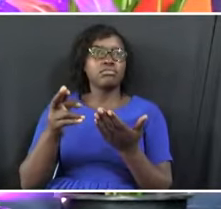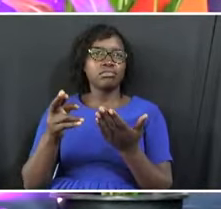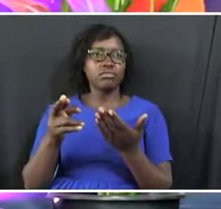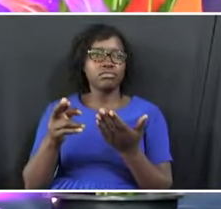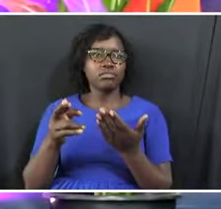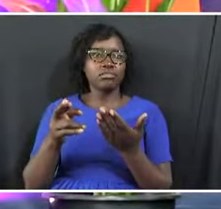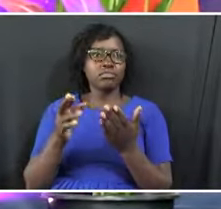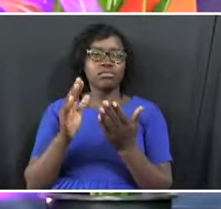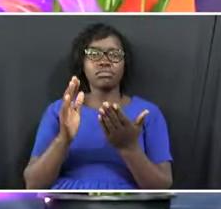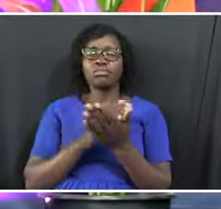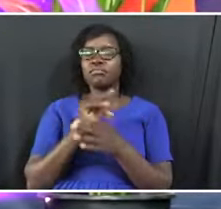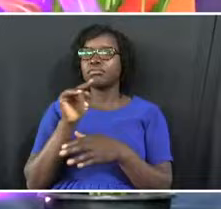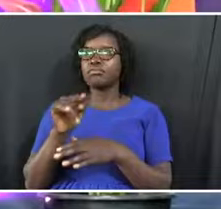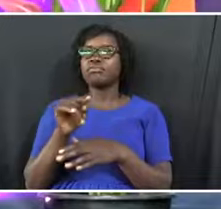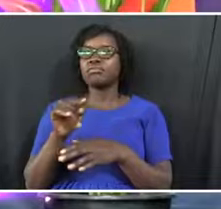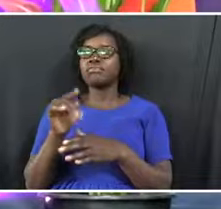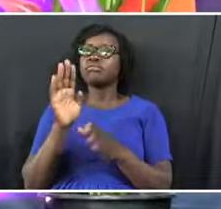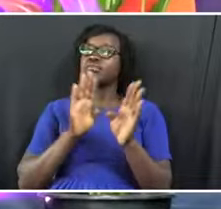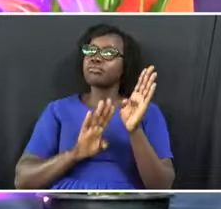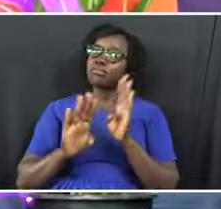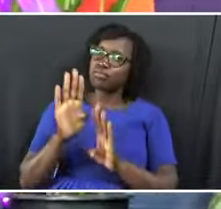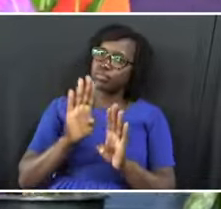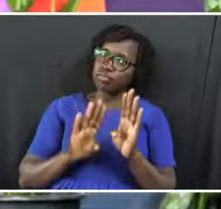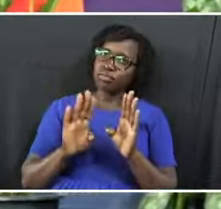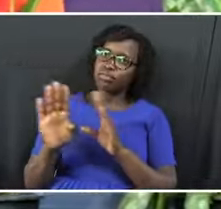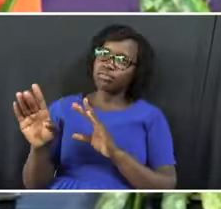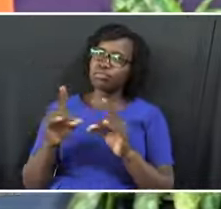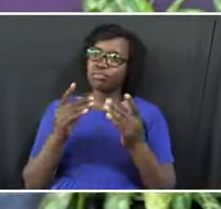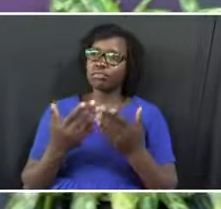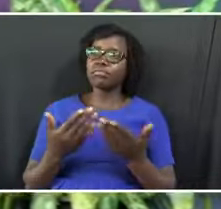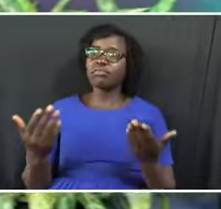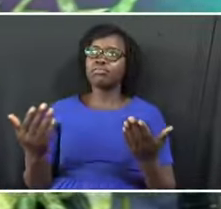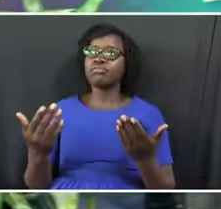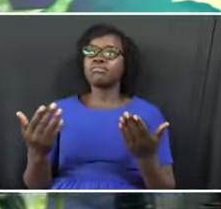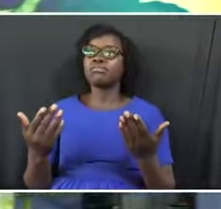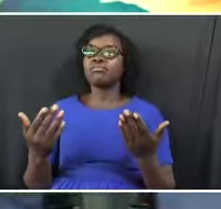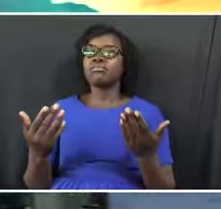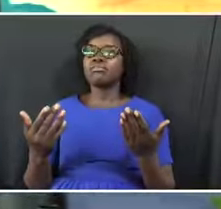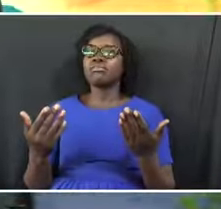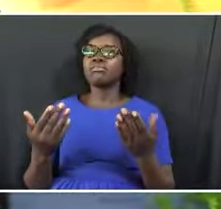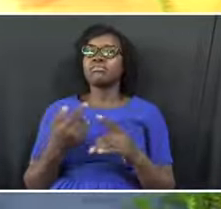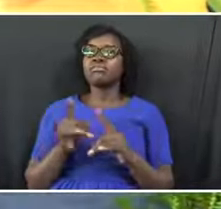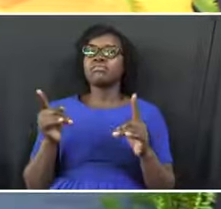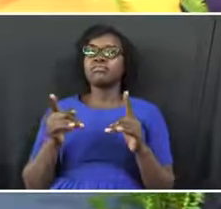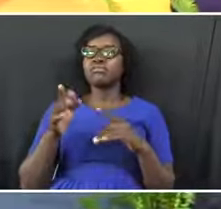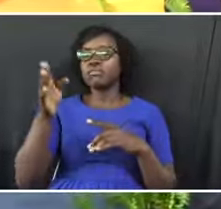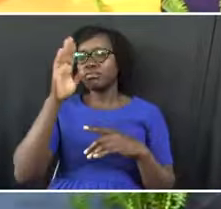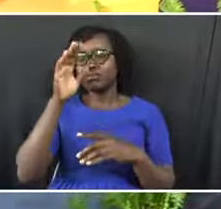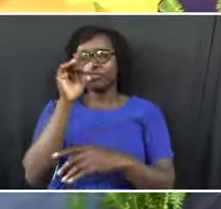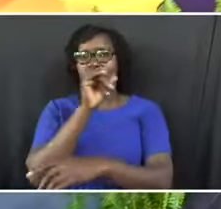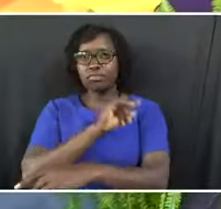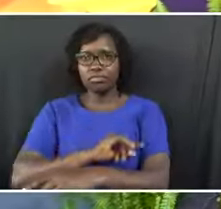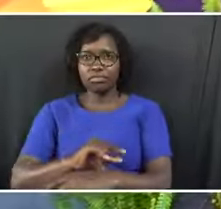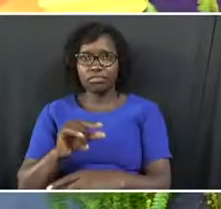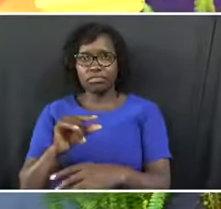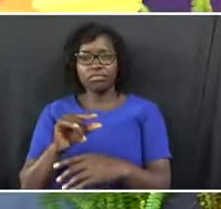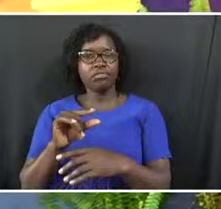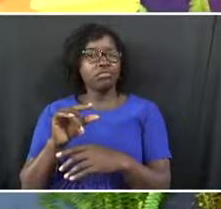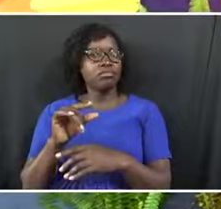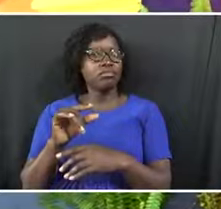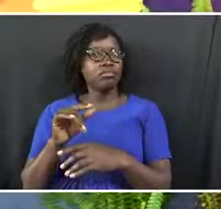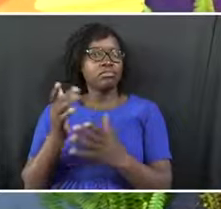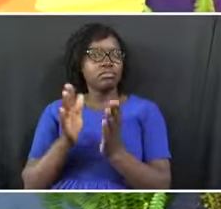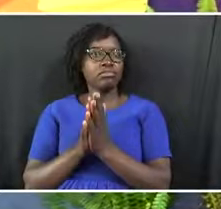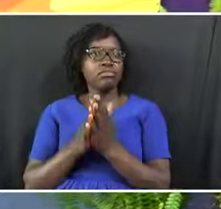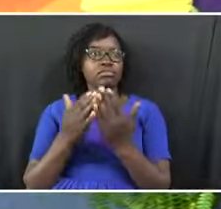at some point we have behaved, we have done things like Cain, but God is gracious. He can have